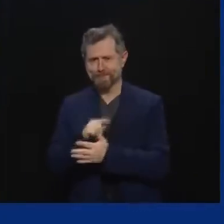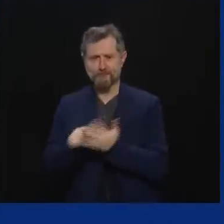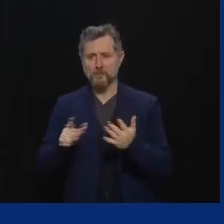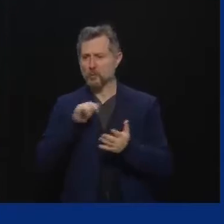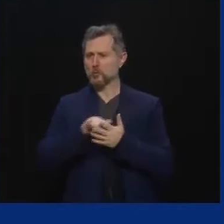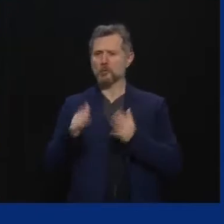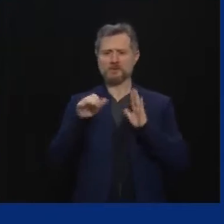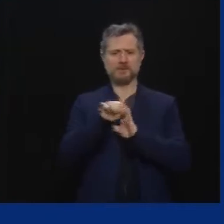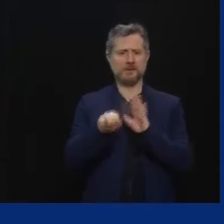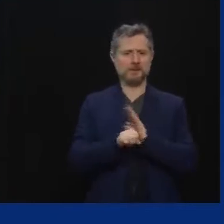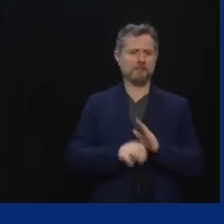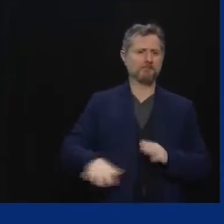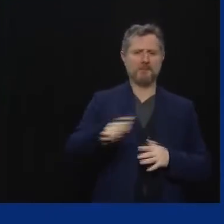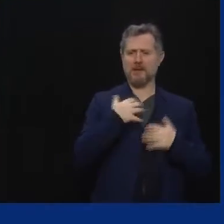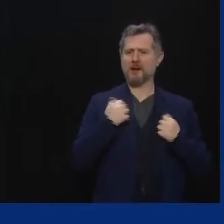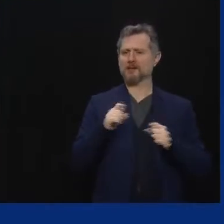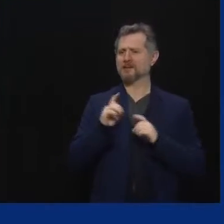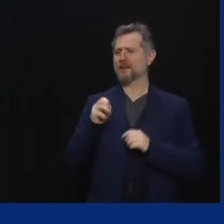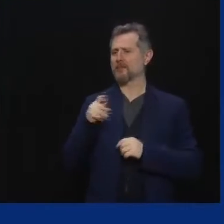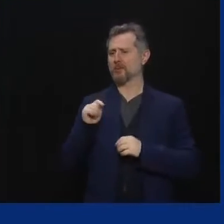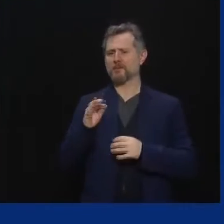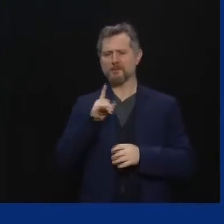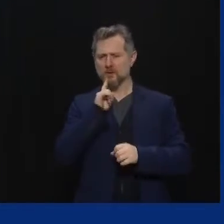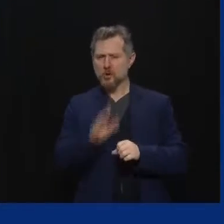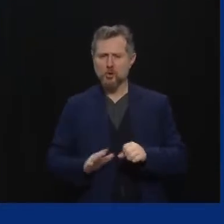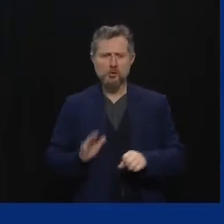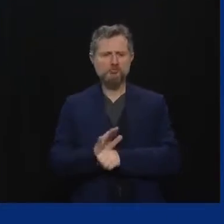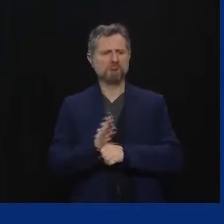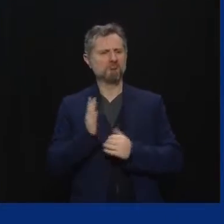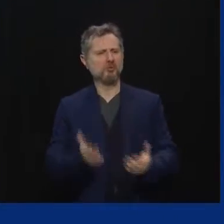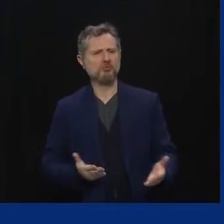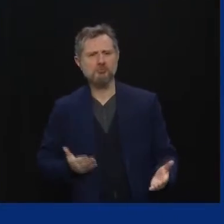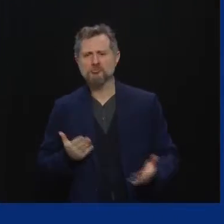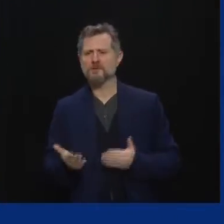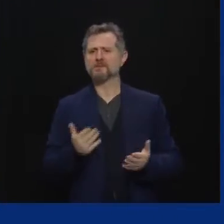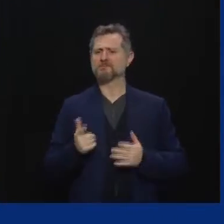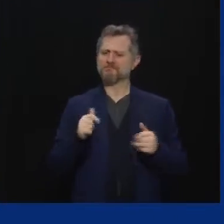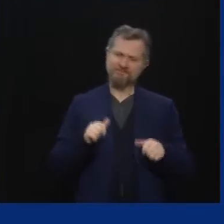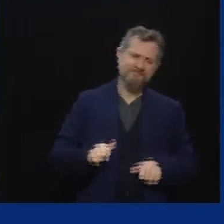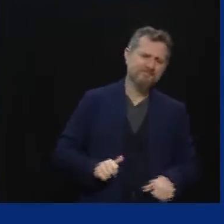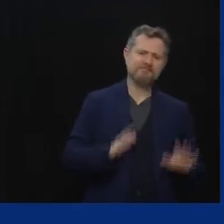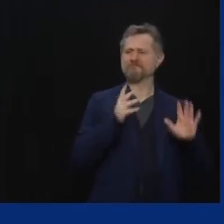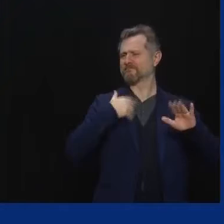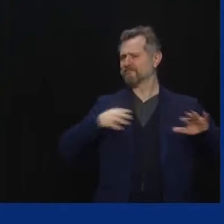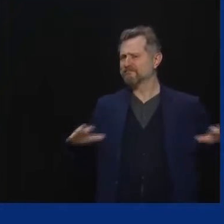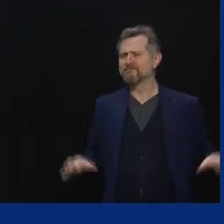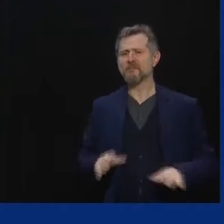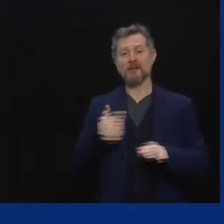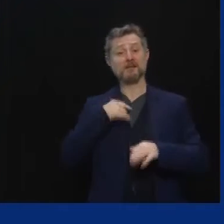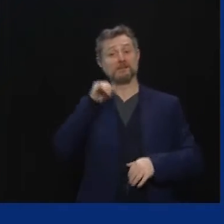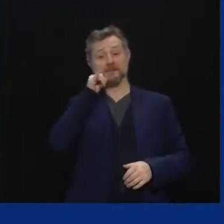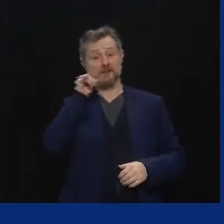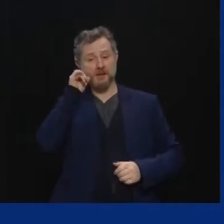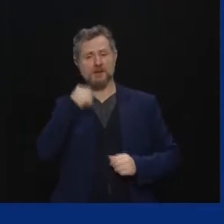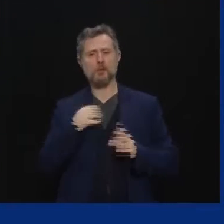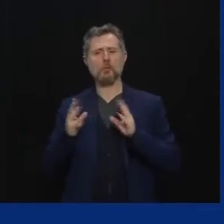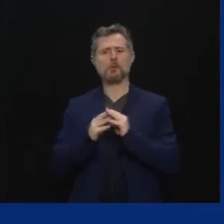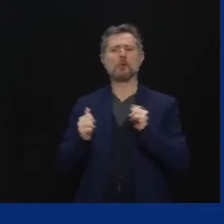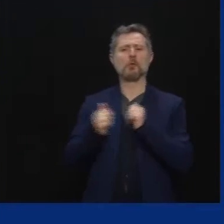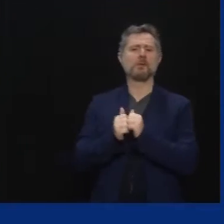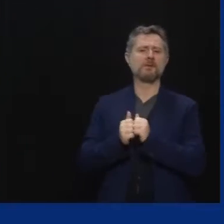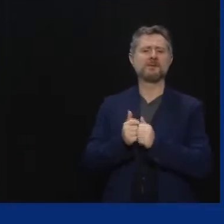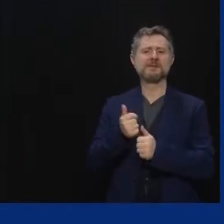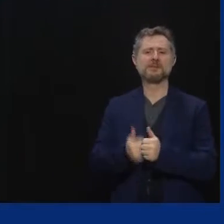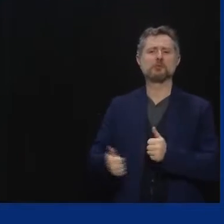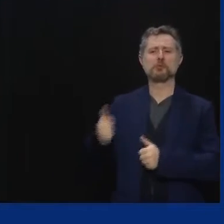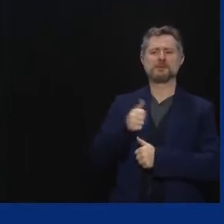its dedication, its service, and its sacrifice. I met yesterday with the senior staff. You know, to confront a pandemic